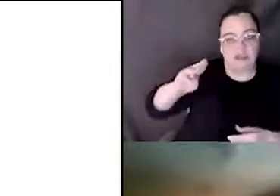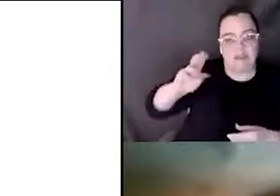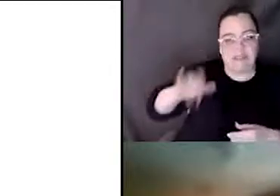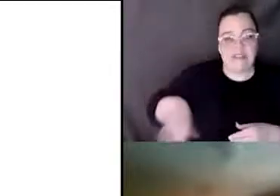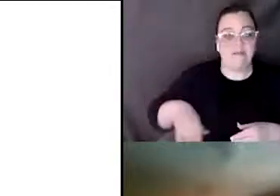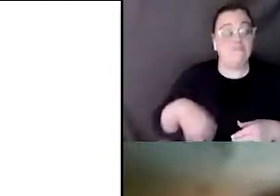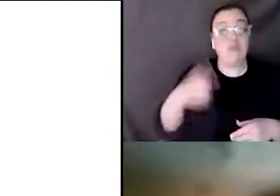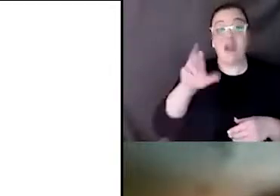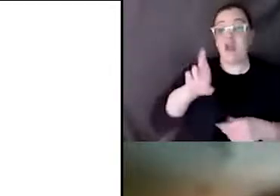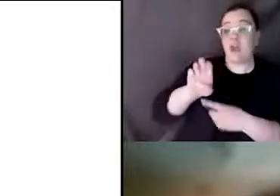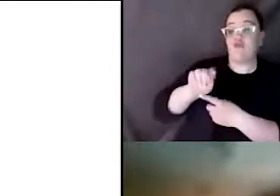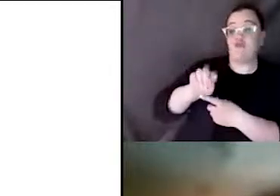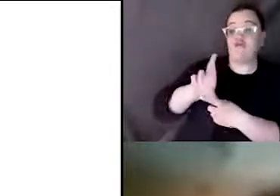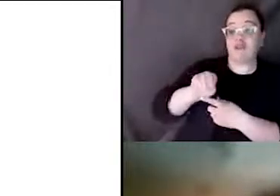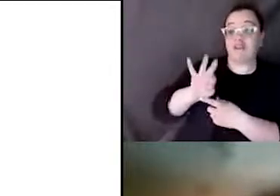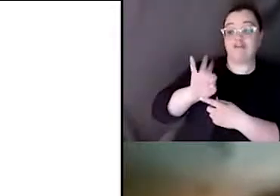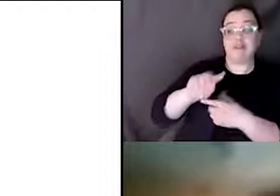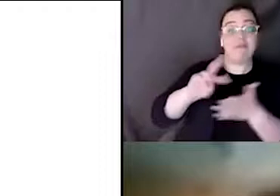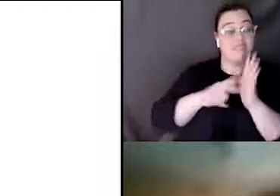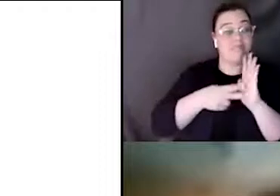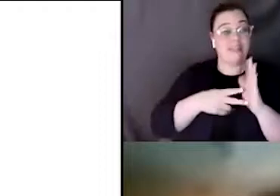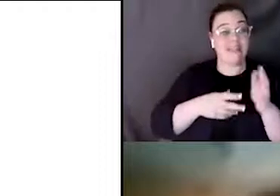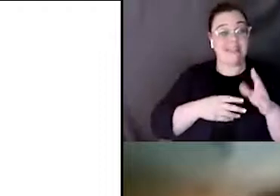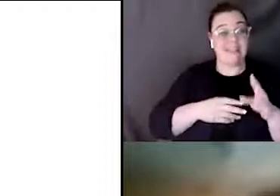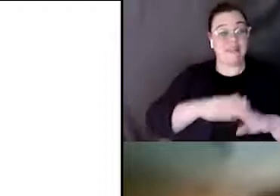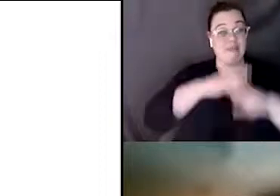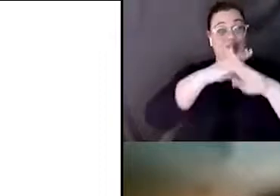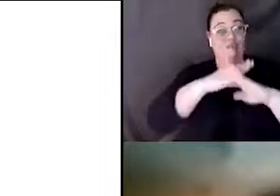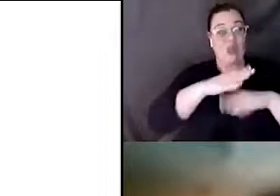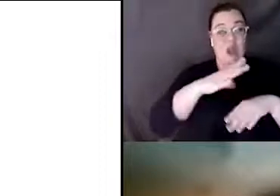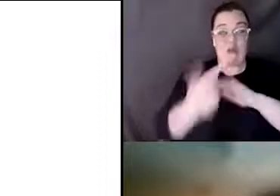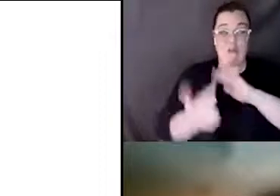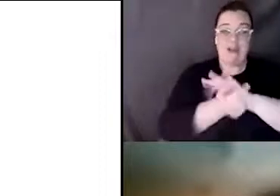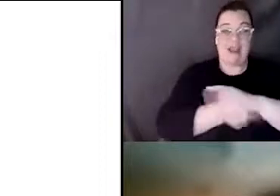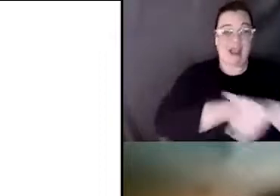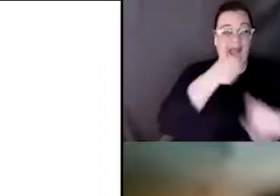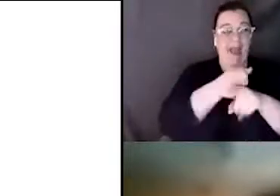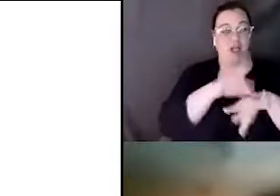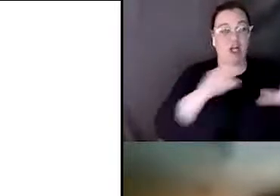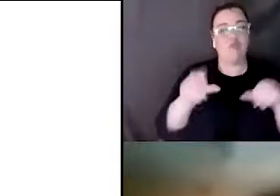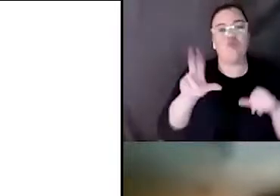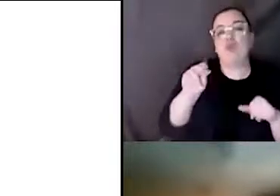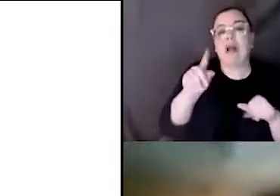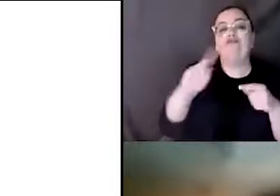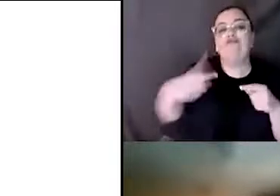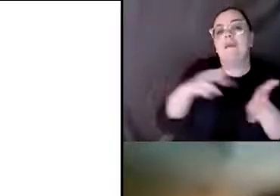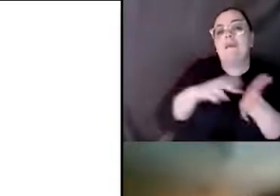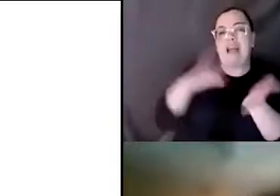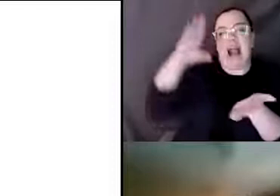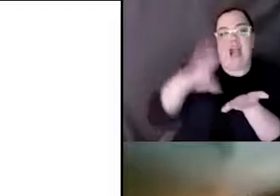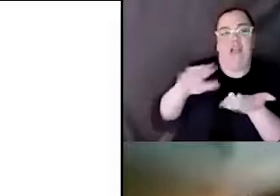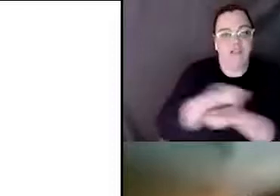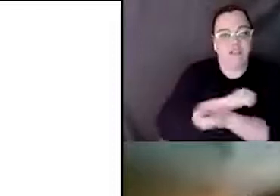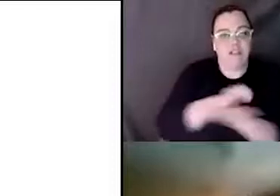we're earthquake proofing a house. Rather, it's that we're making sure that the damage is less likely and that the house is more likely to be